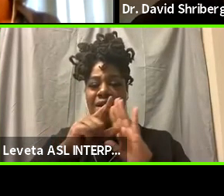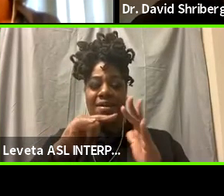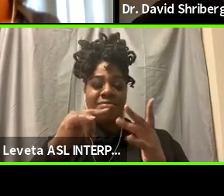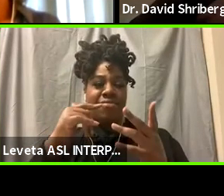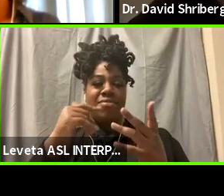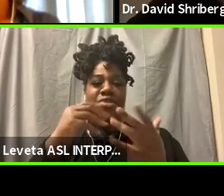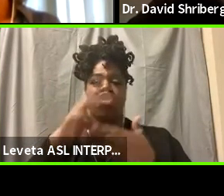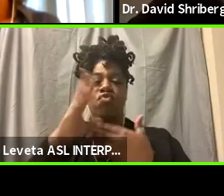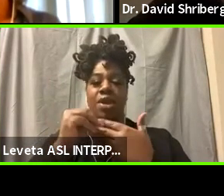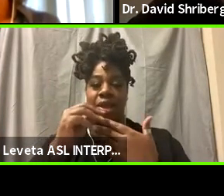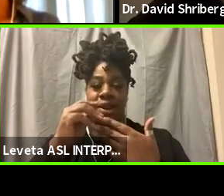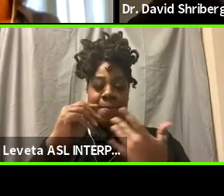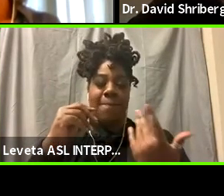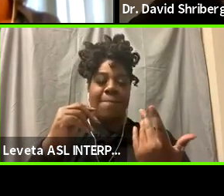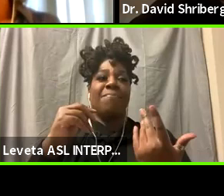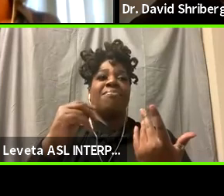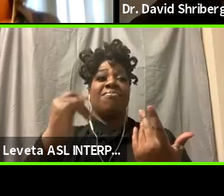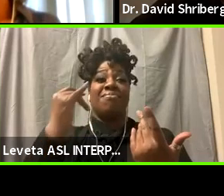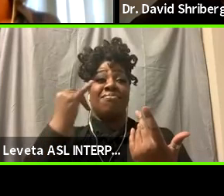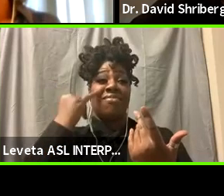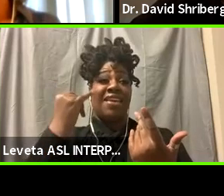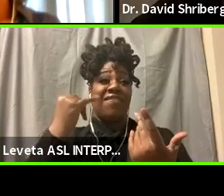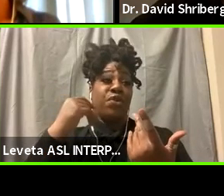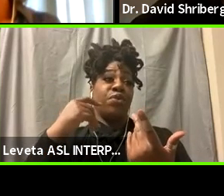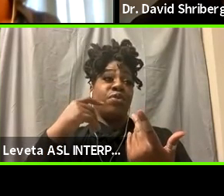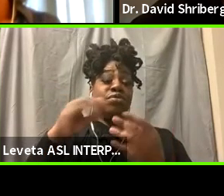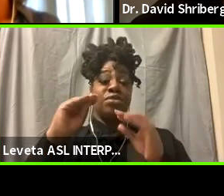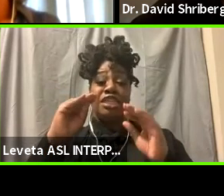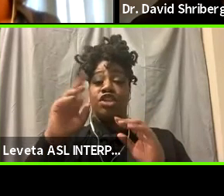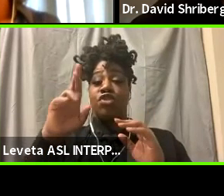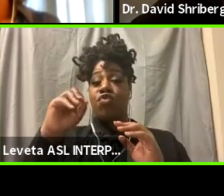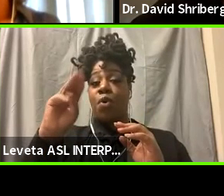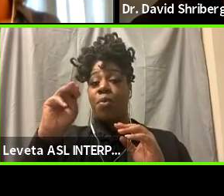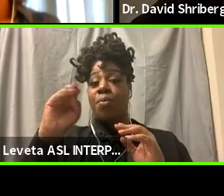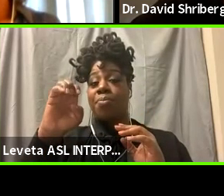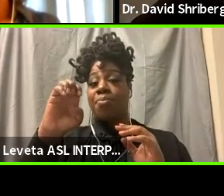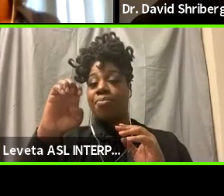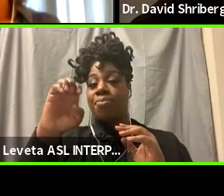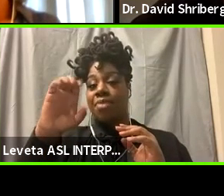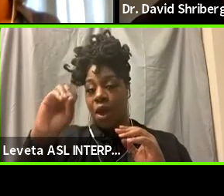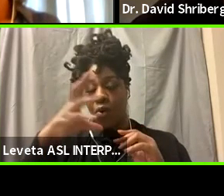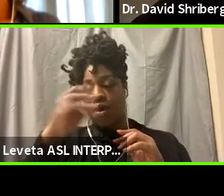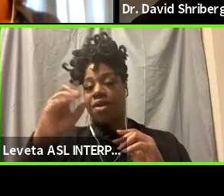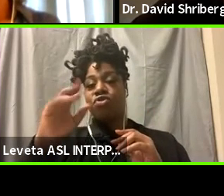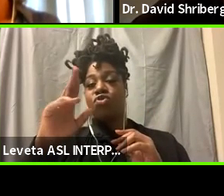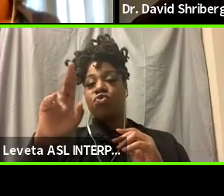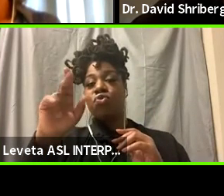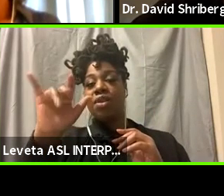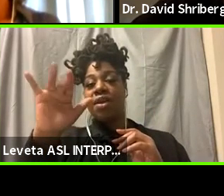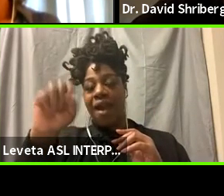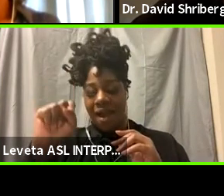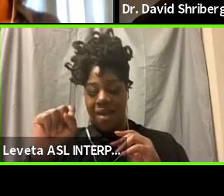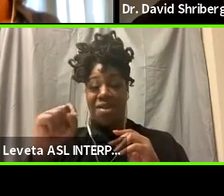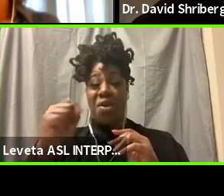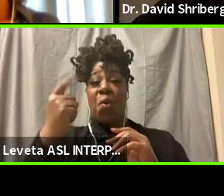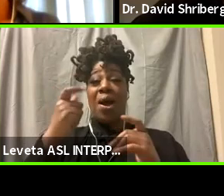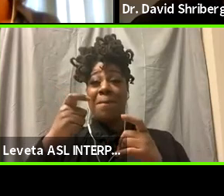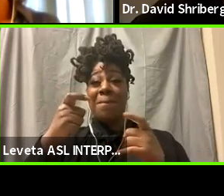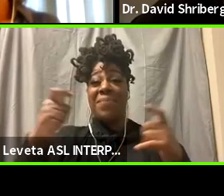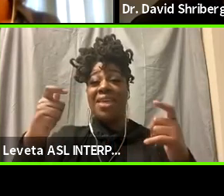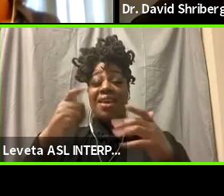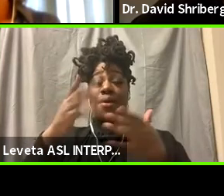of the Shakespeare chapter and whatever part of the year it is, you know, one of the biggest things that happens in Romeo and